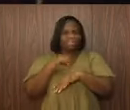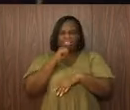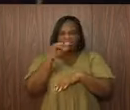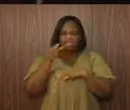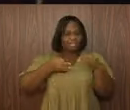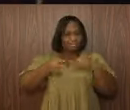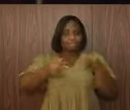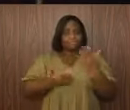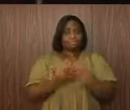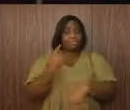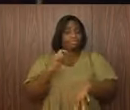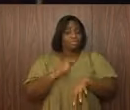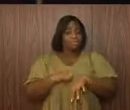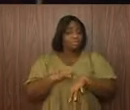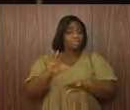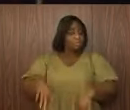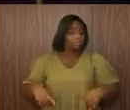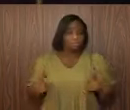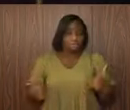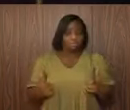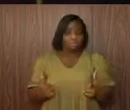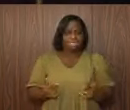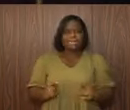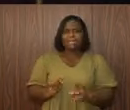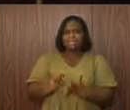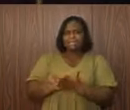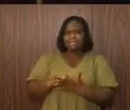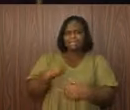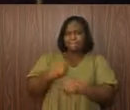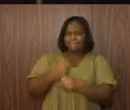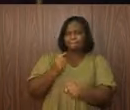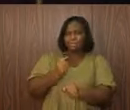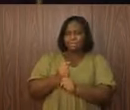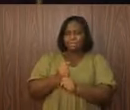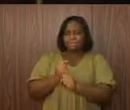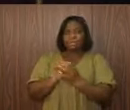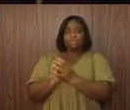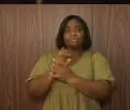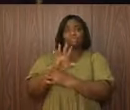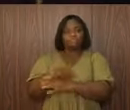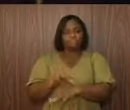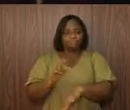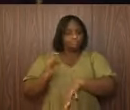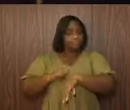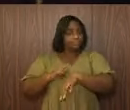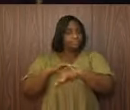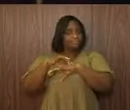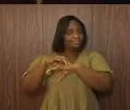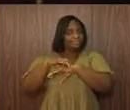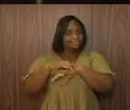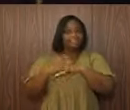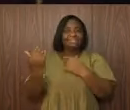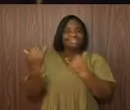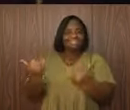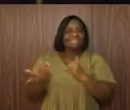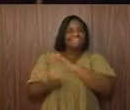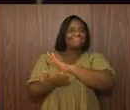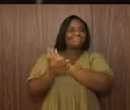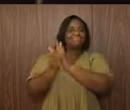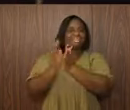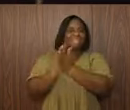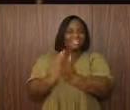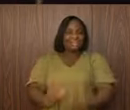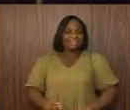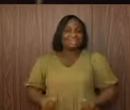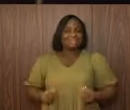birth. Such was the influence of his time on earth that he has become the author and